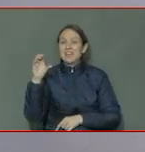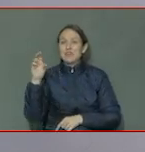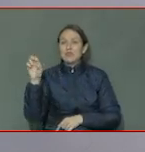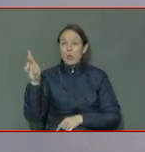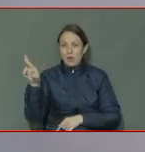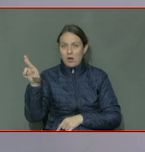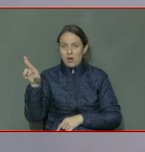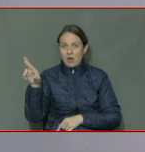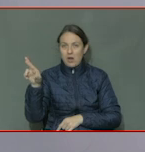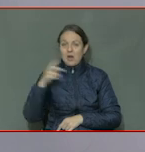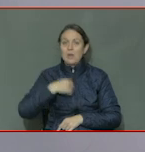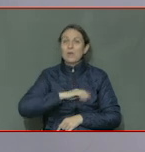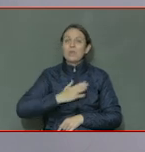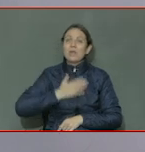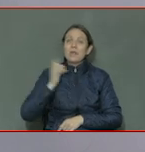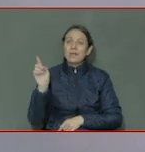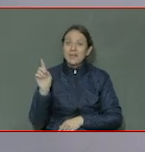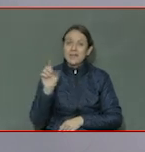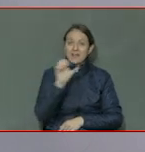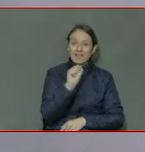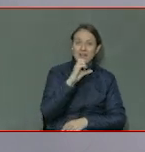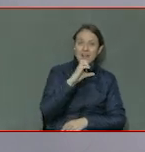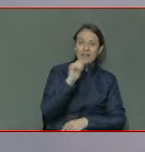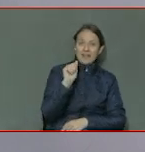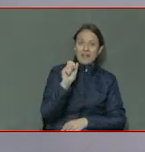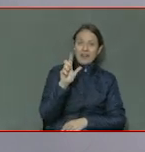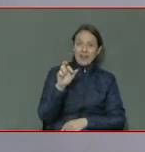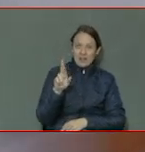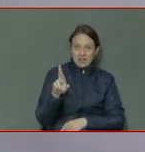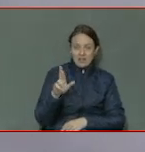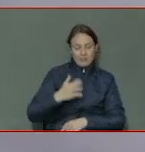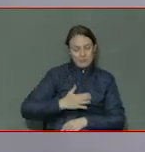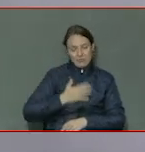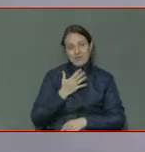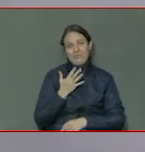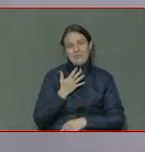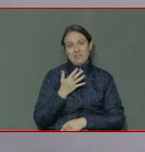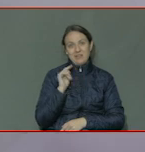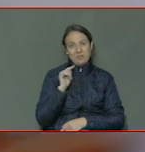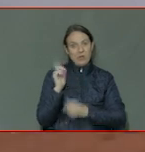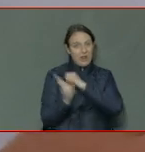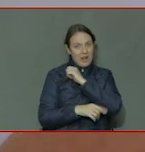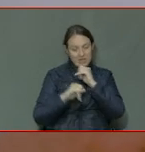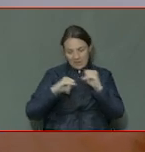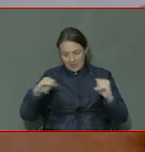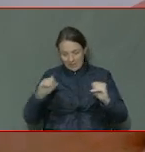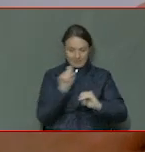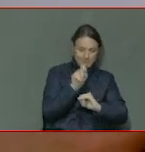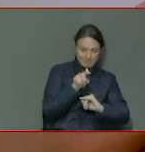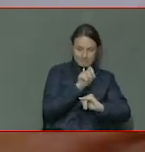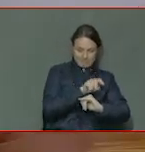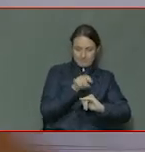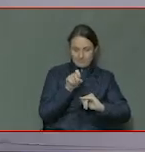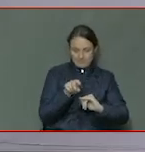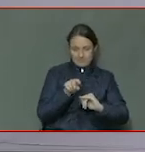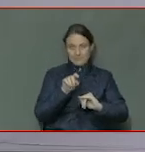ask the scalar quantity. So that is very important. You must please do that translation for us. Otherwise,